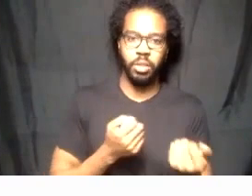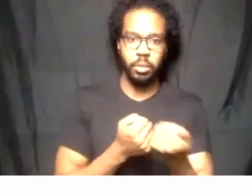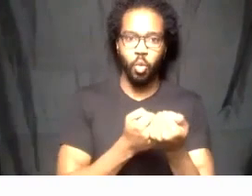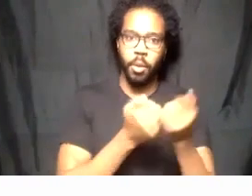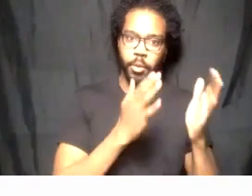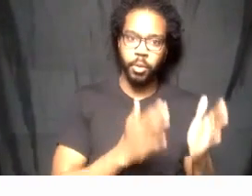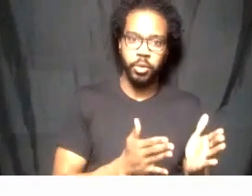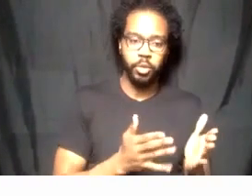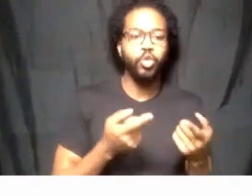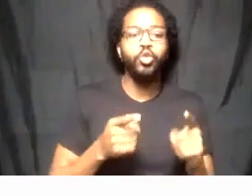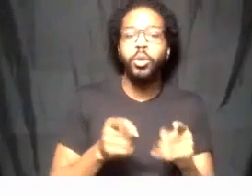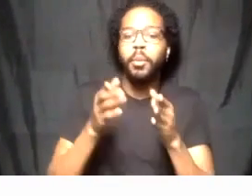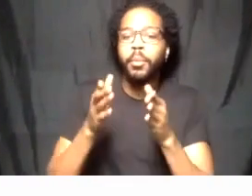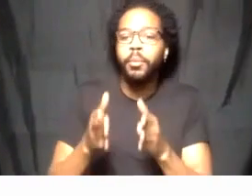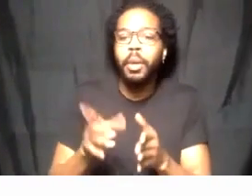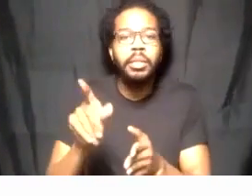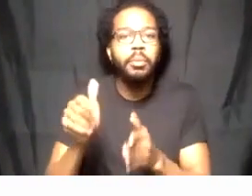stay for a person they support?